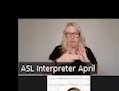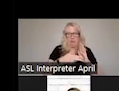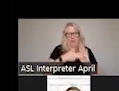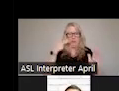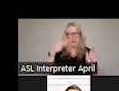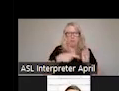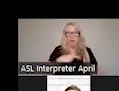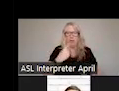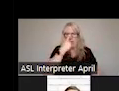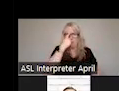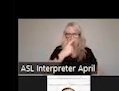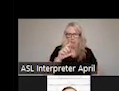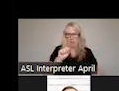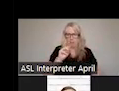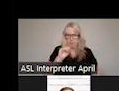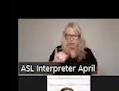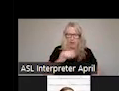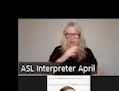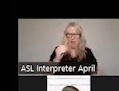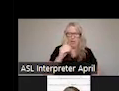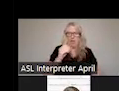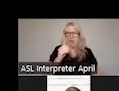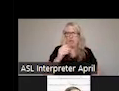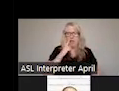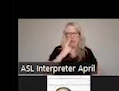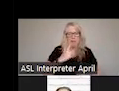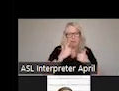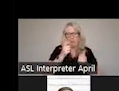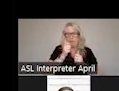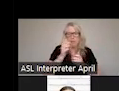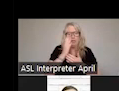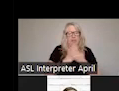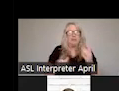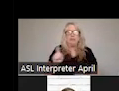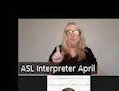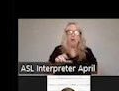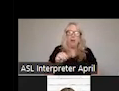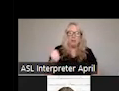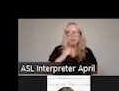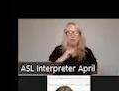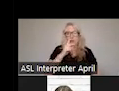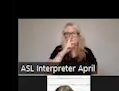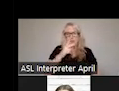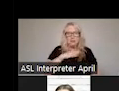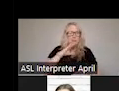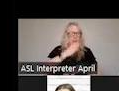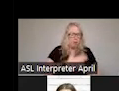be like my aunts and my uncles and I'd live somewhere else and I wouldn't see my daughter and so on.